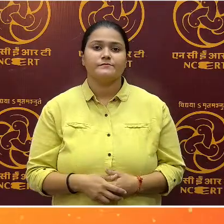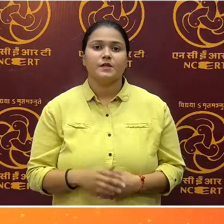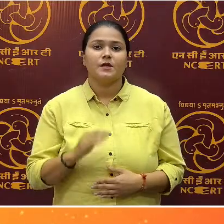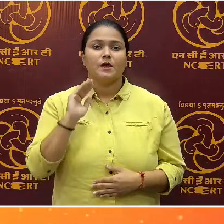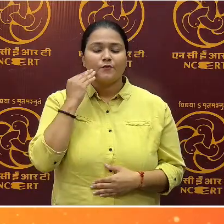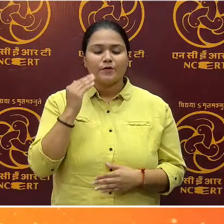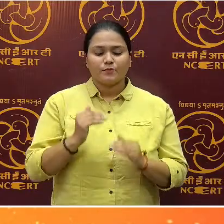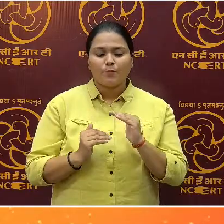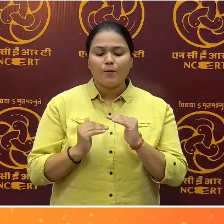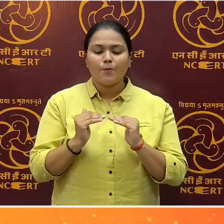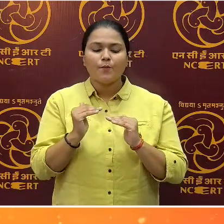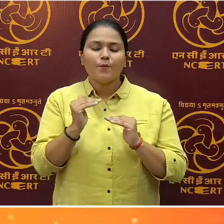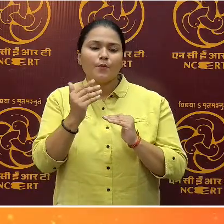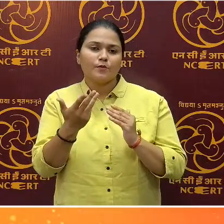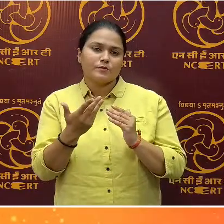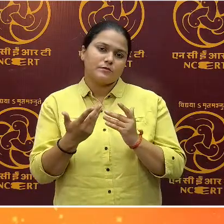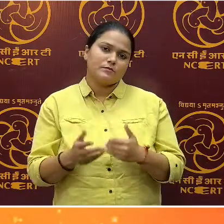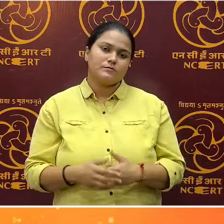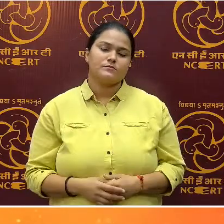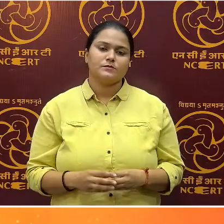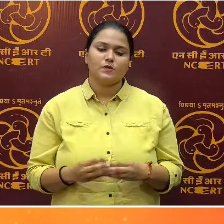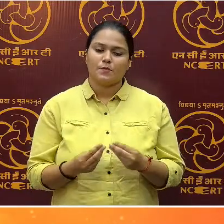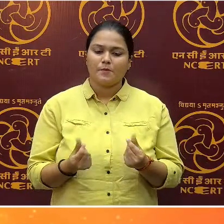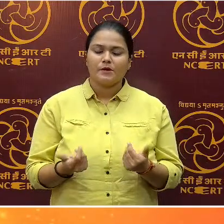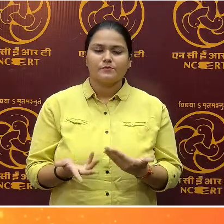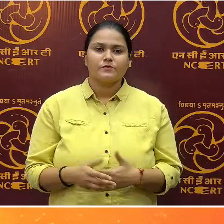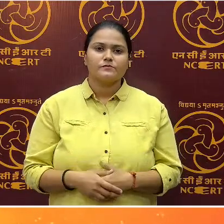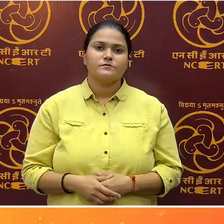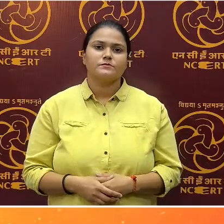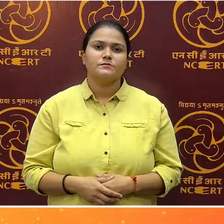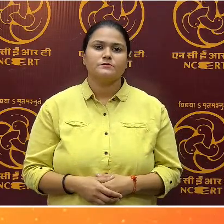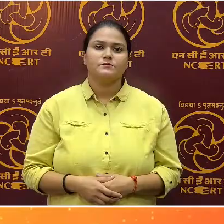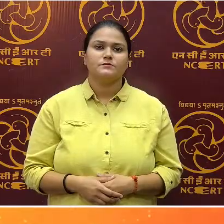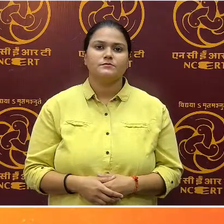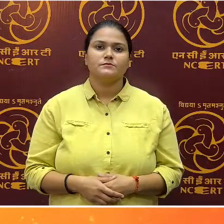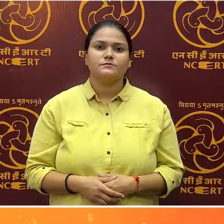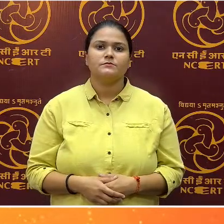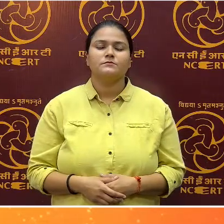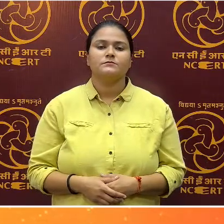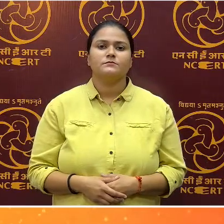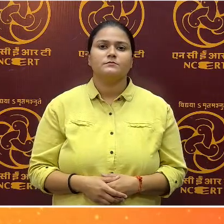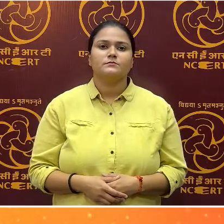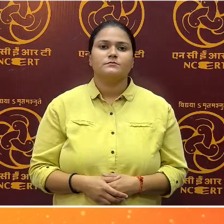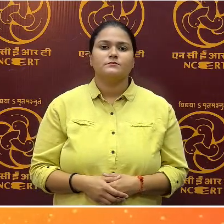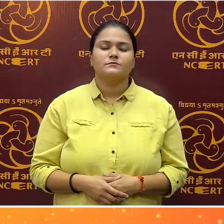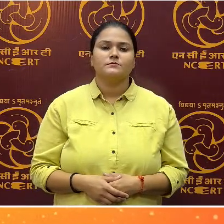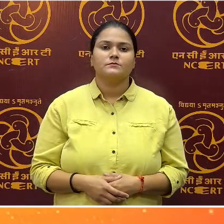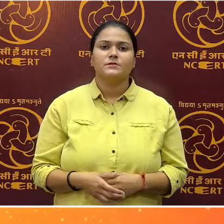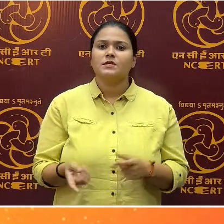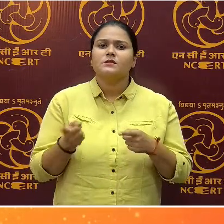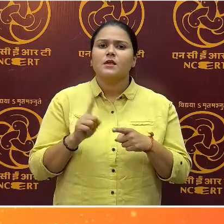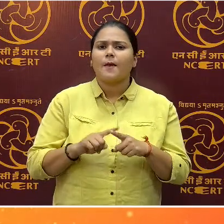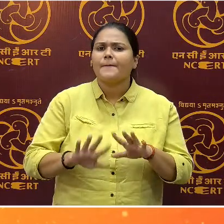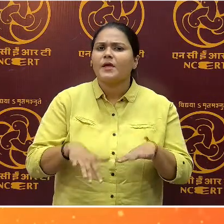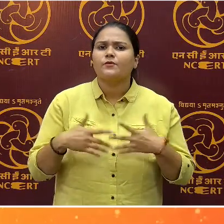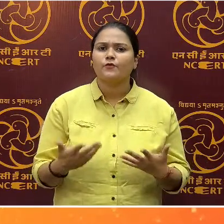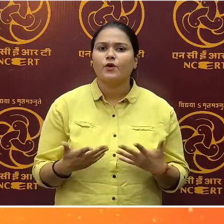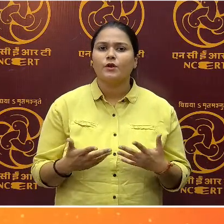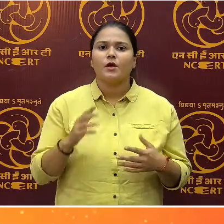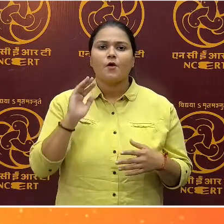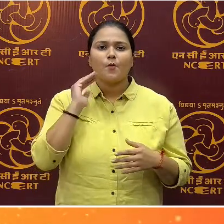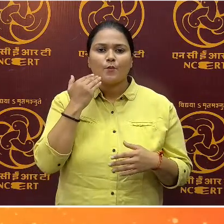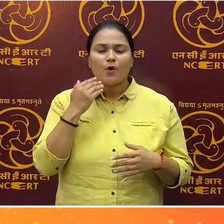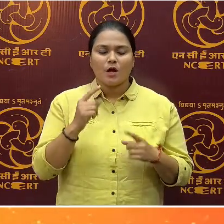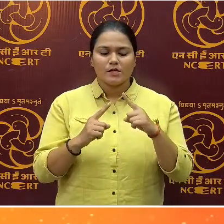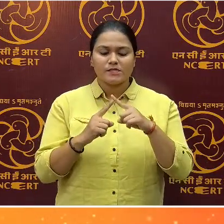the solubility is increasing on its own. Now next, what is happening? That by increasing temperature,